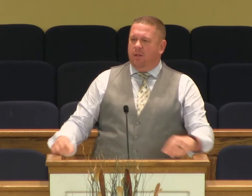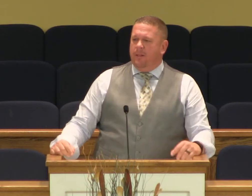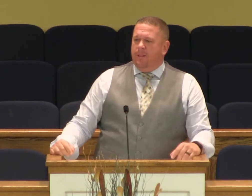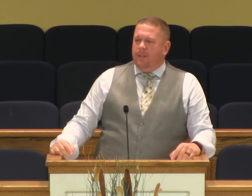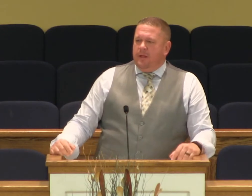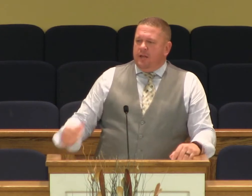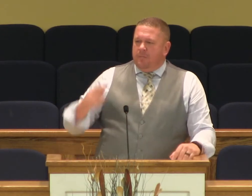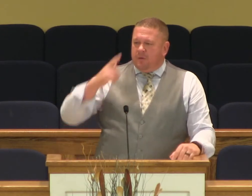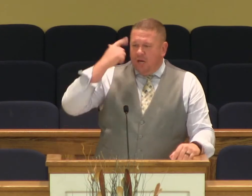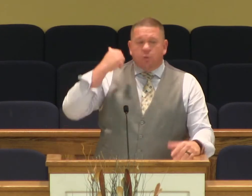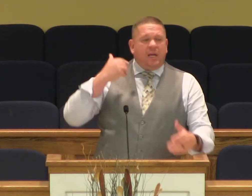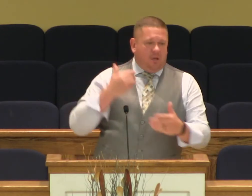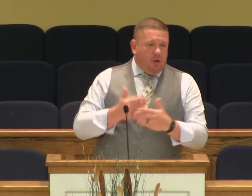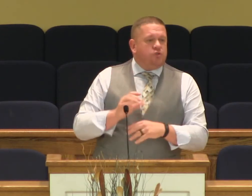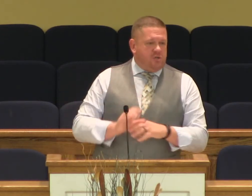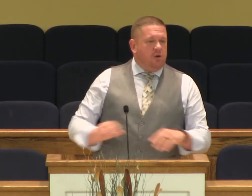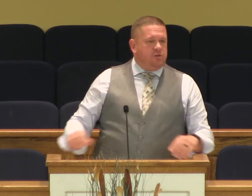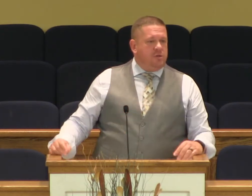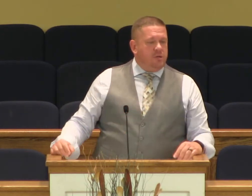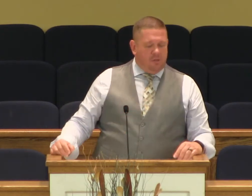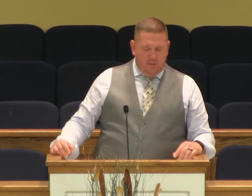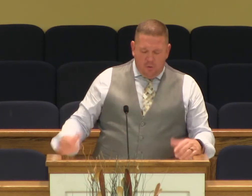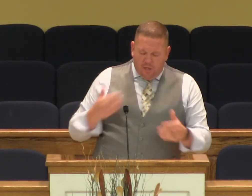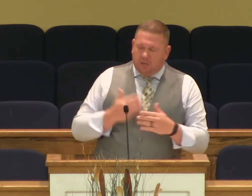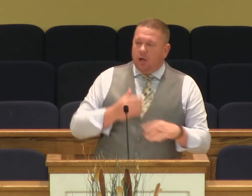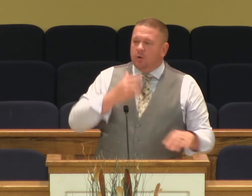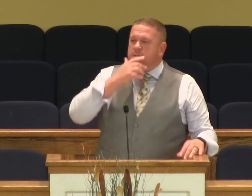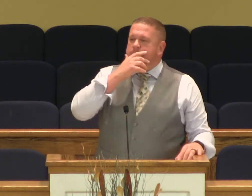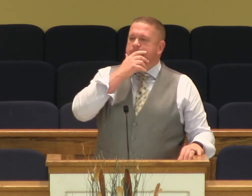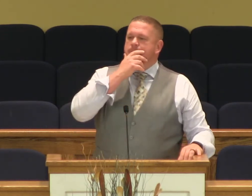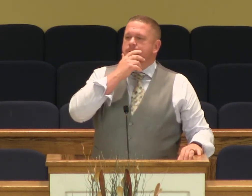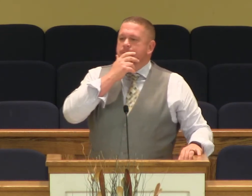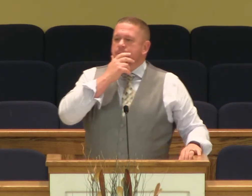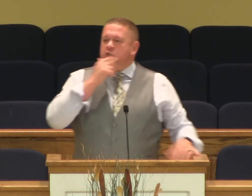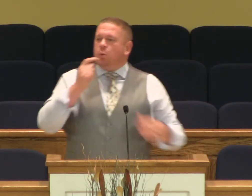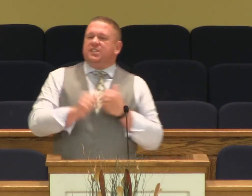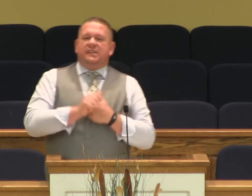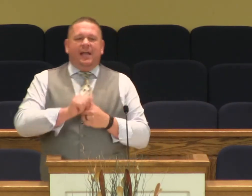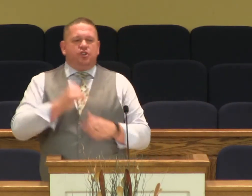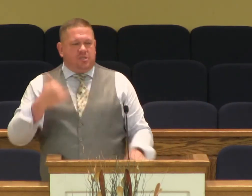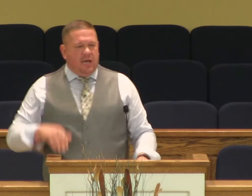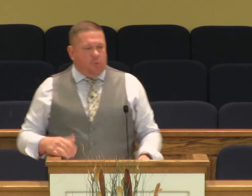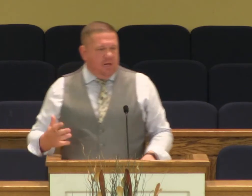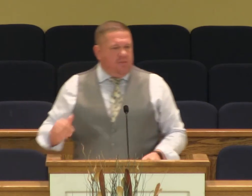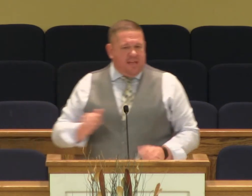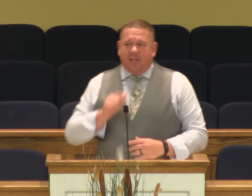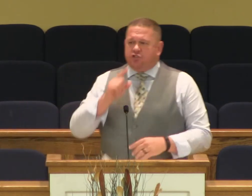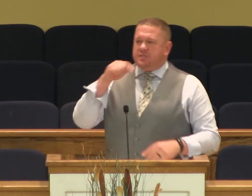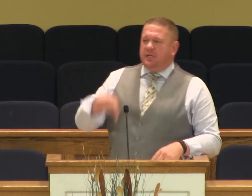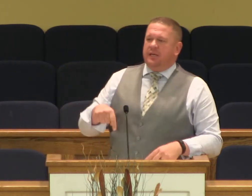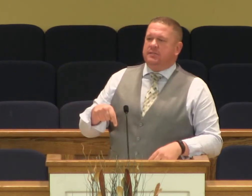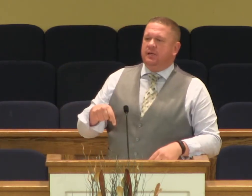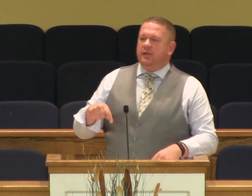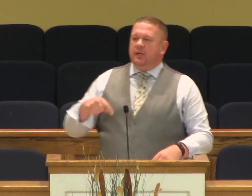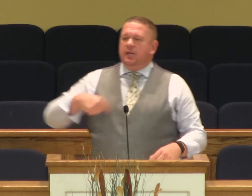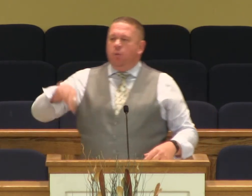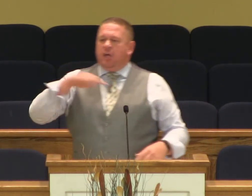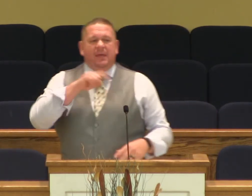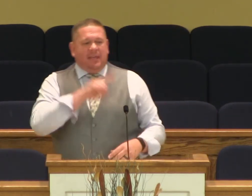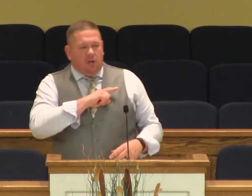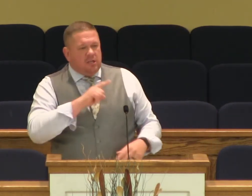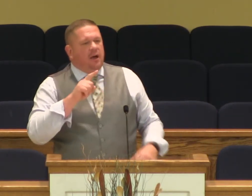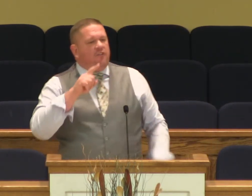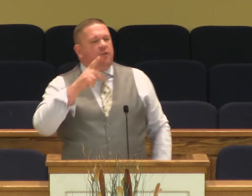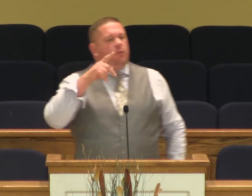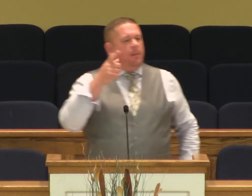fall. Because we're getting close, church. We're getting close. So what's the danger tonight? Well, the danger is this. We